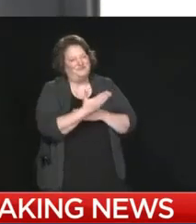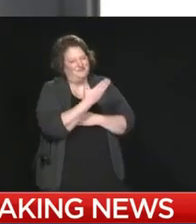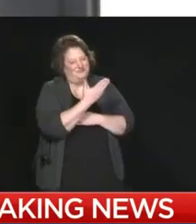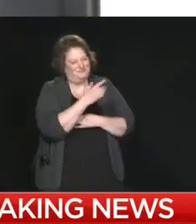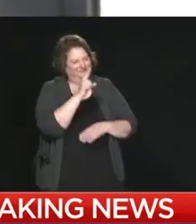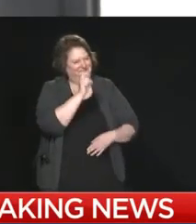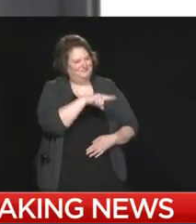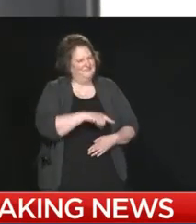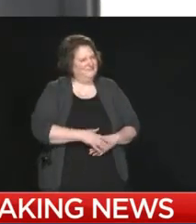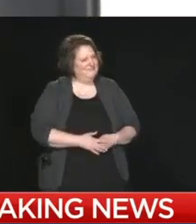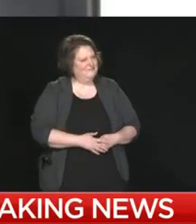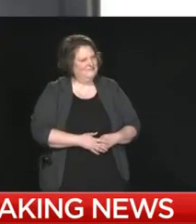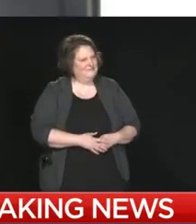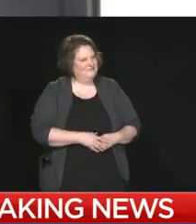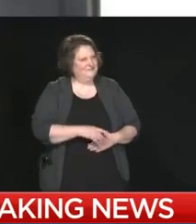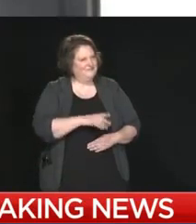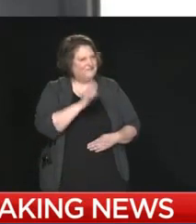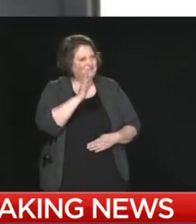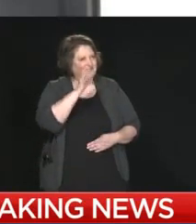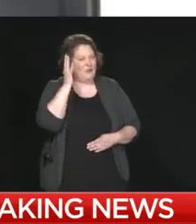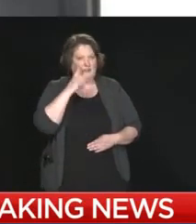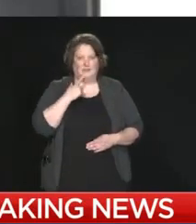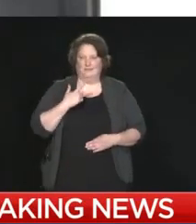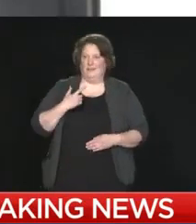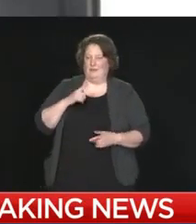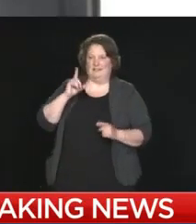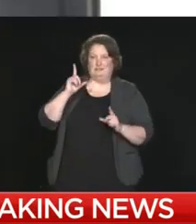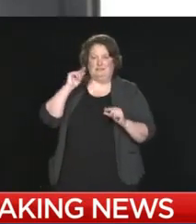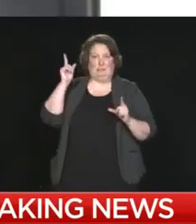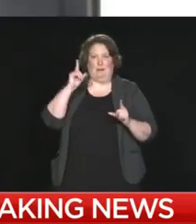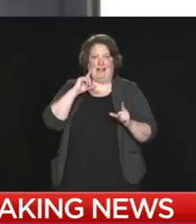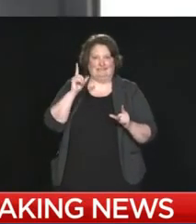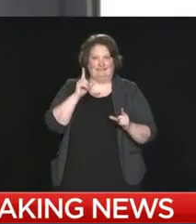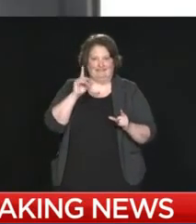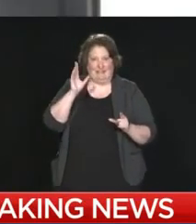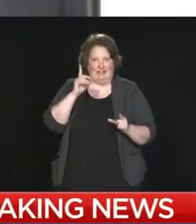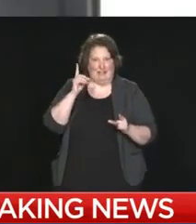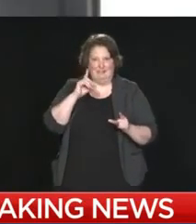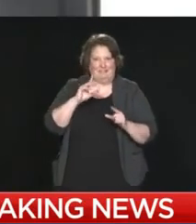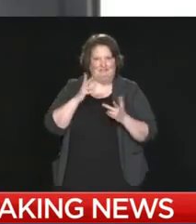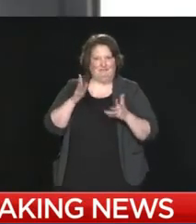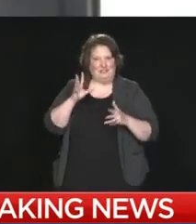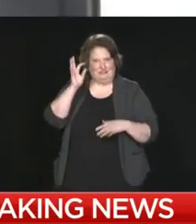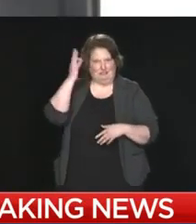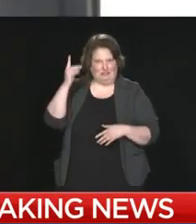Well, I'm surprised. I thought that was all for the French questions. I'd like to come back now